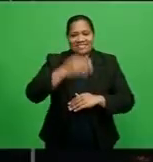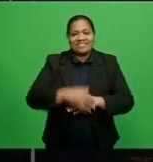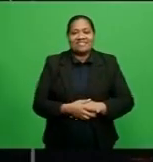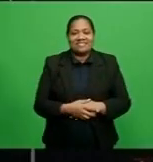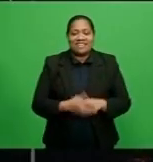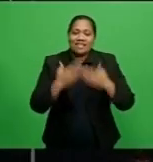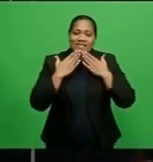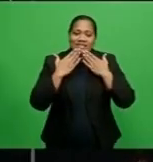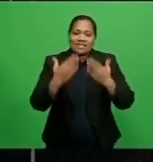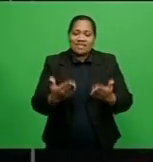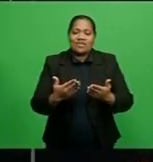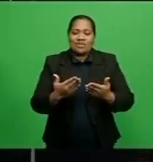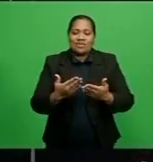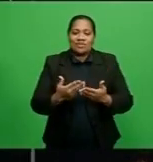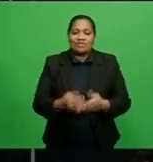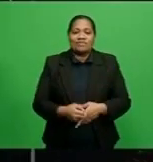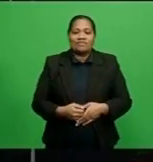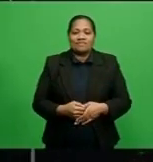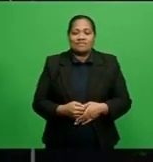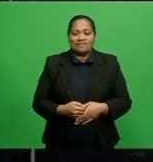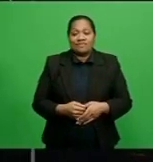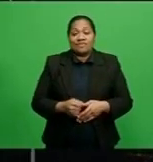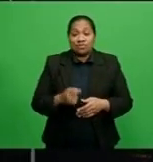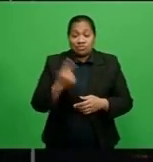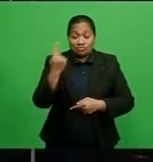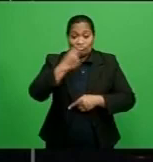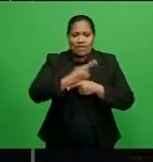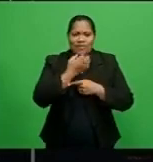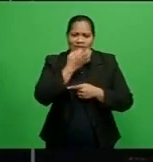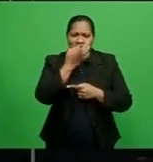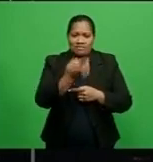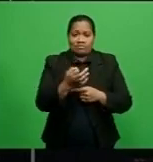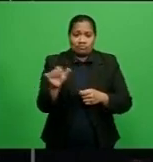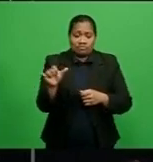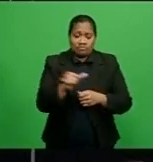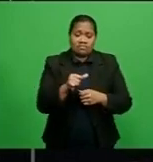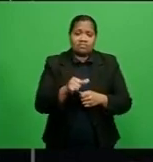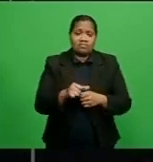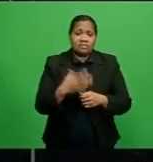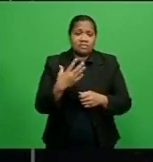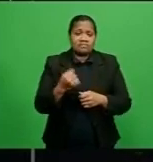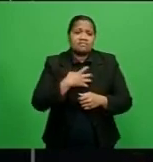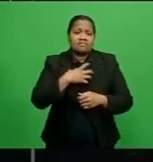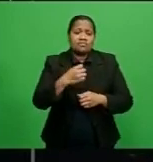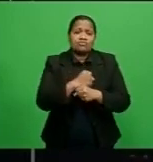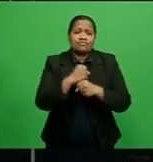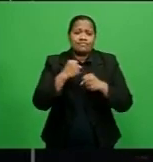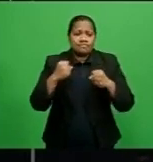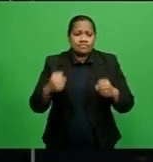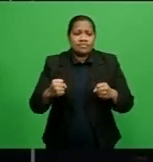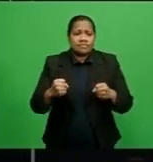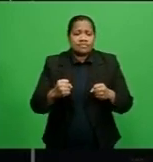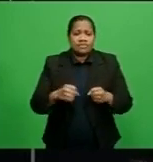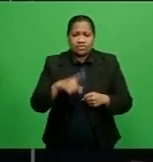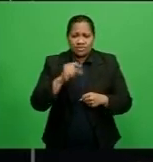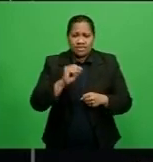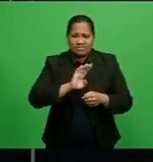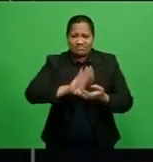that, Angie. In Fijian Pulse tonight, we asked, should RealB be equipped with more powers to prosecute bogus